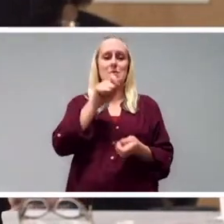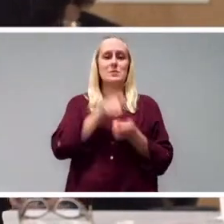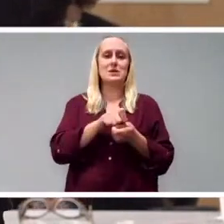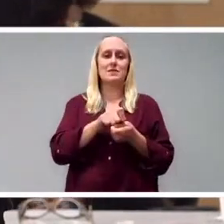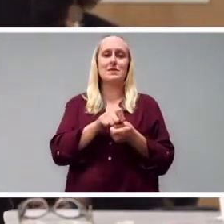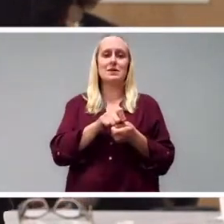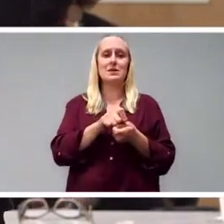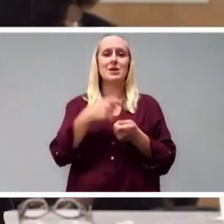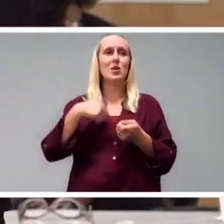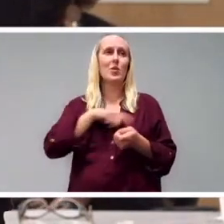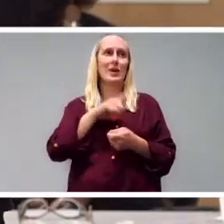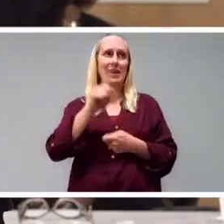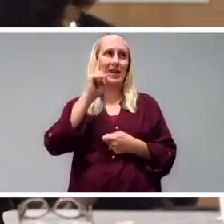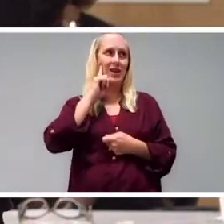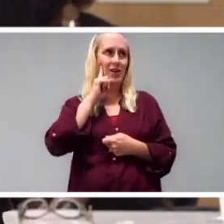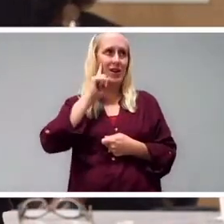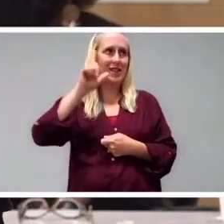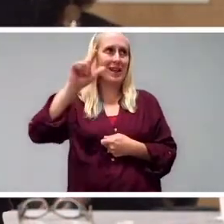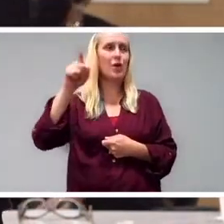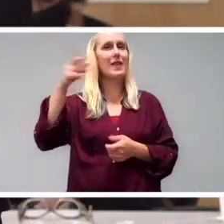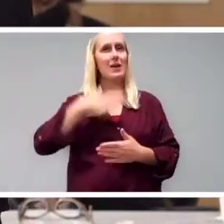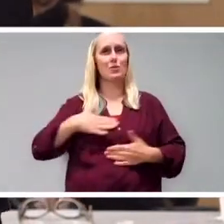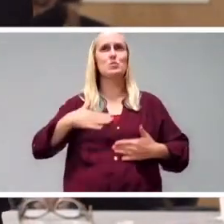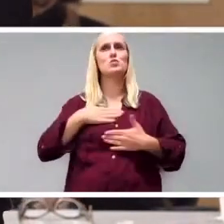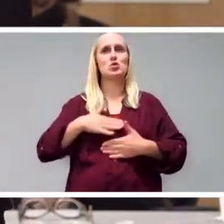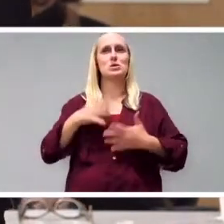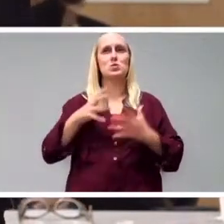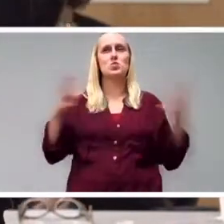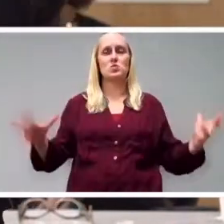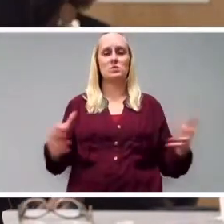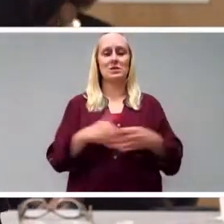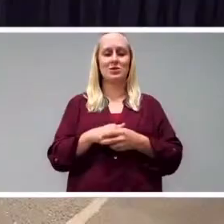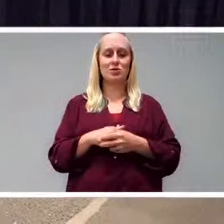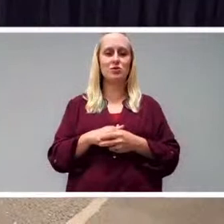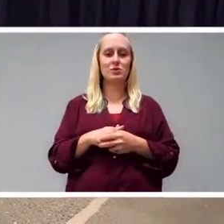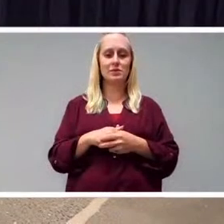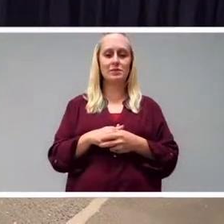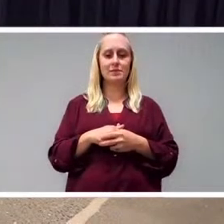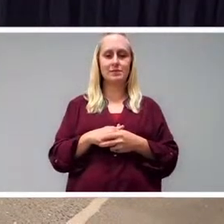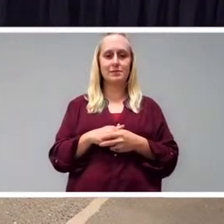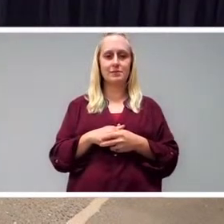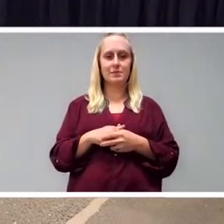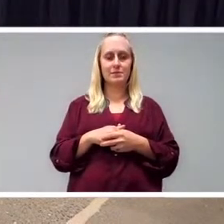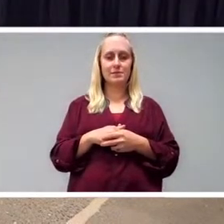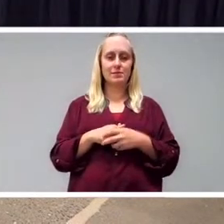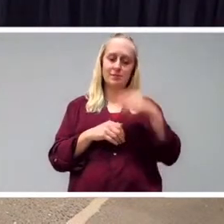our partners, just what they really appreciate is knowing this made a difference.